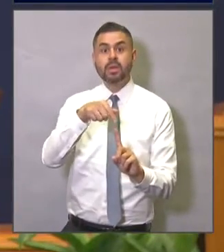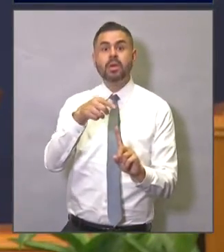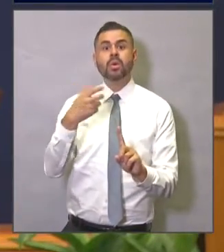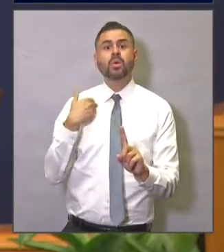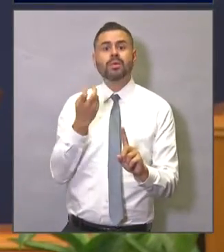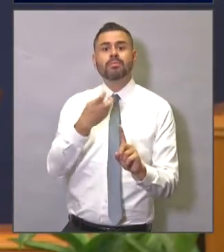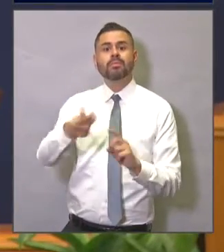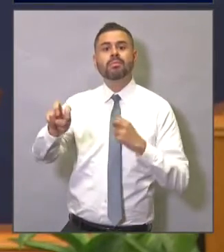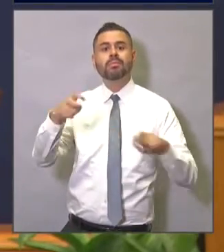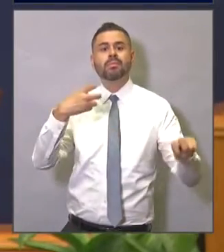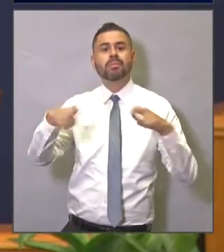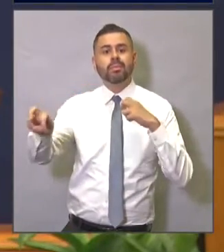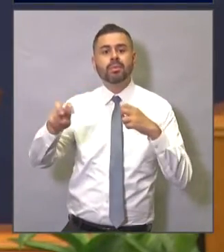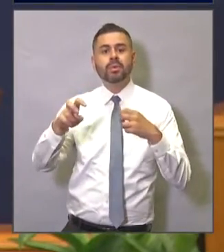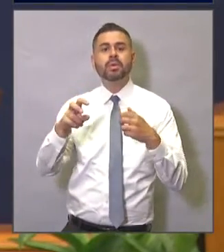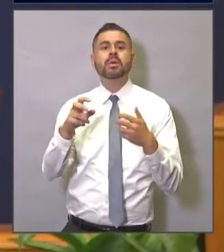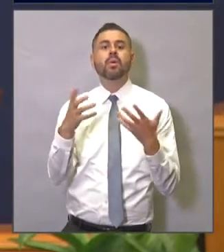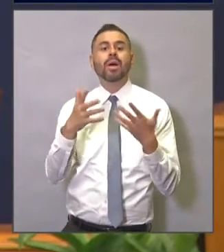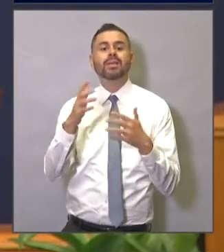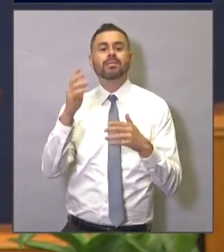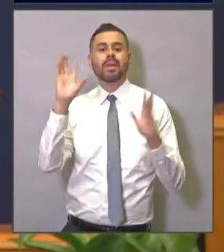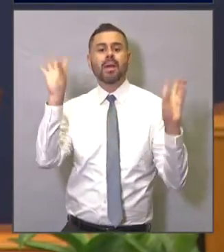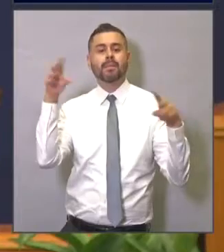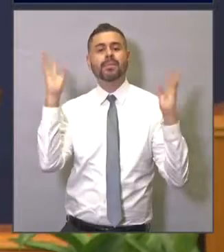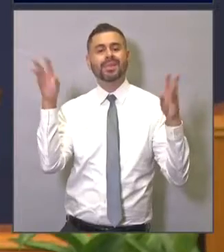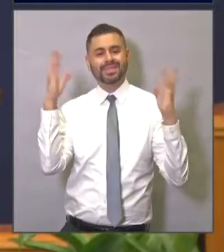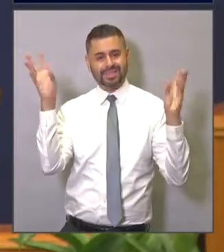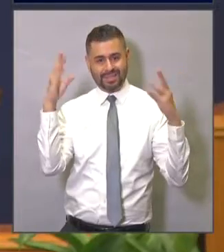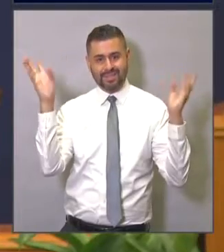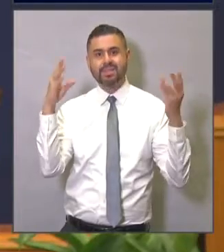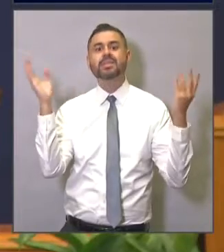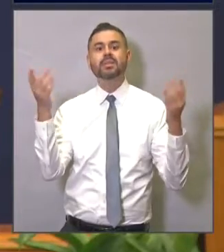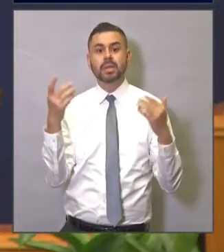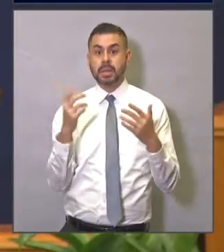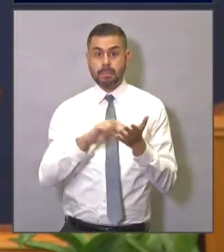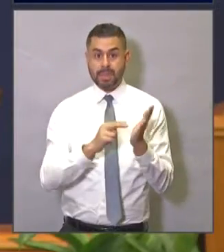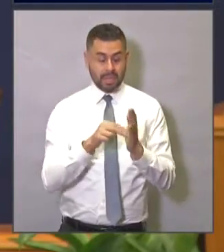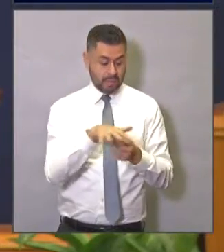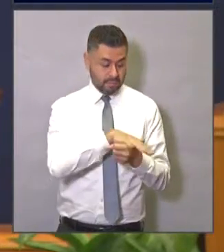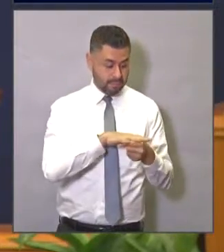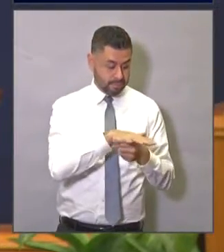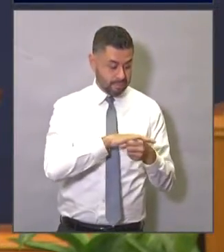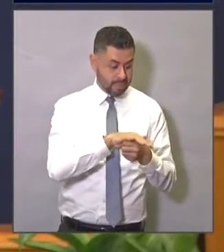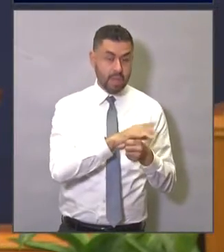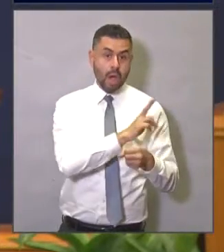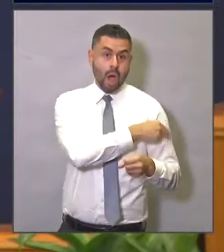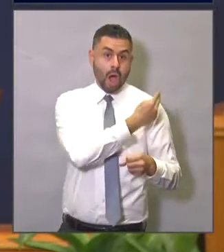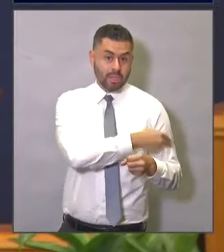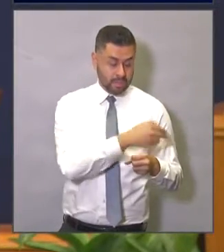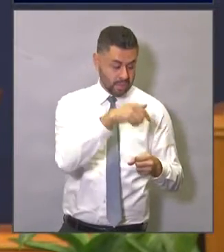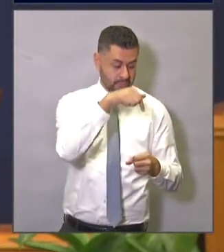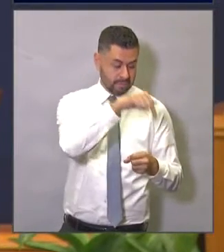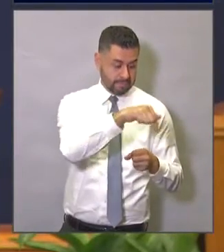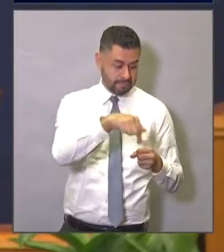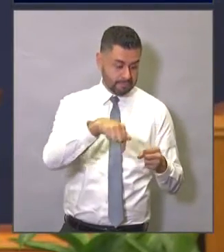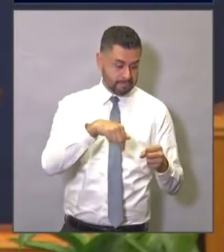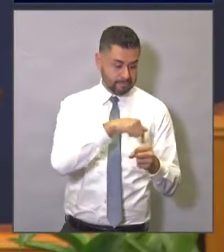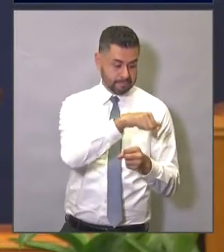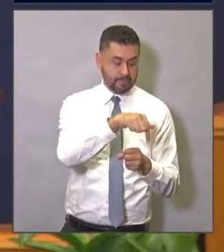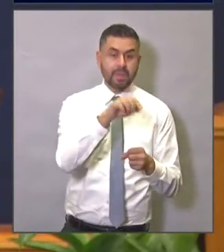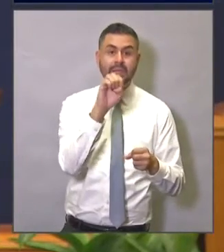also provide some very temporary relief. Diversion in this context refers to when hospitals notify the local